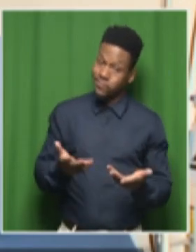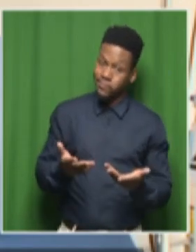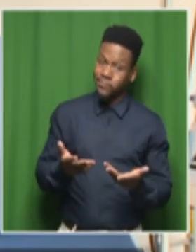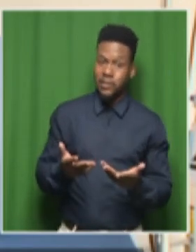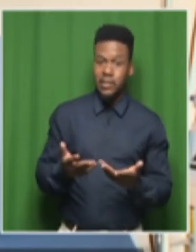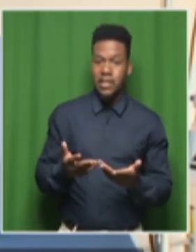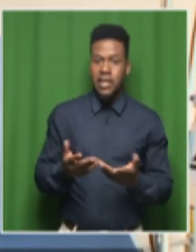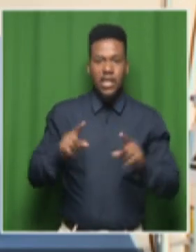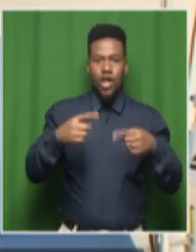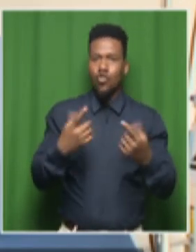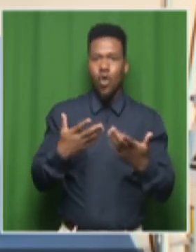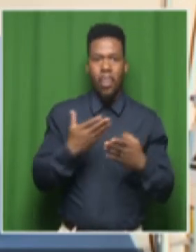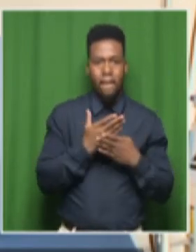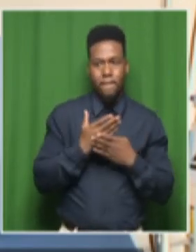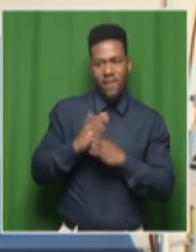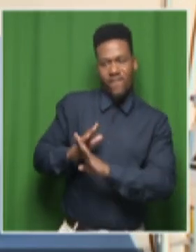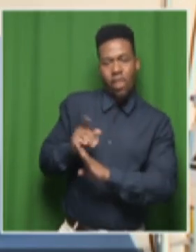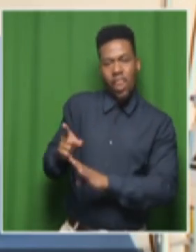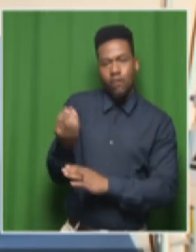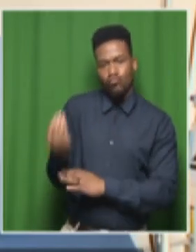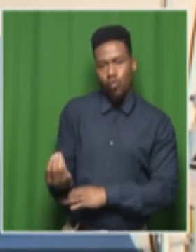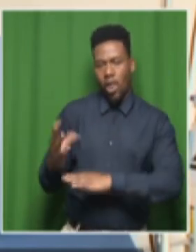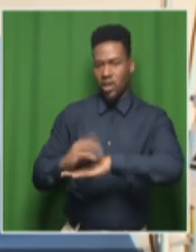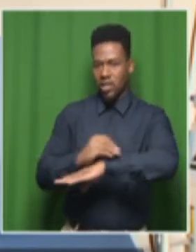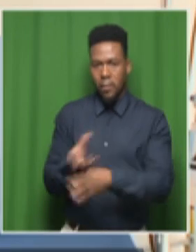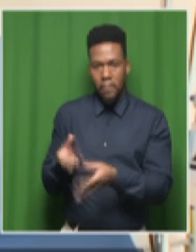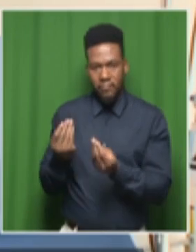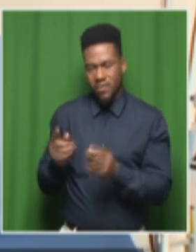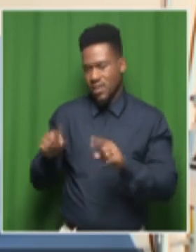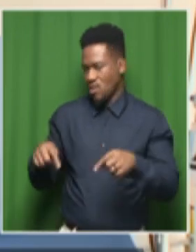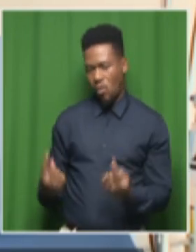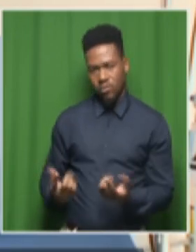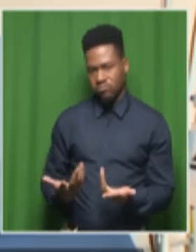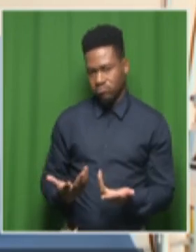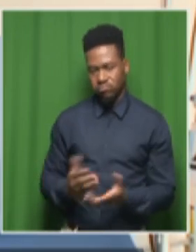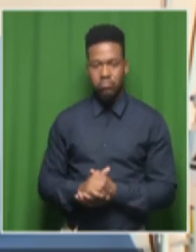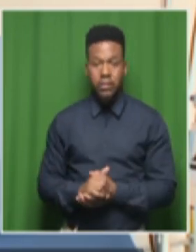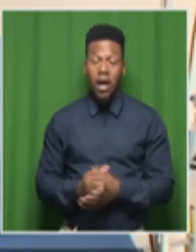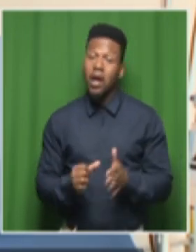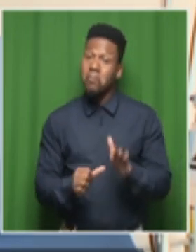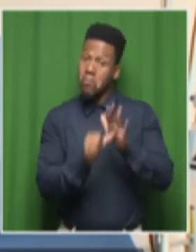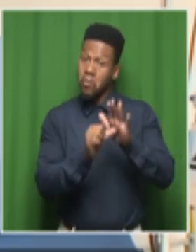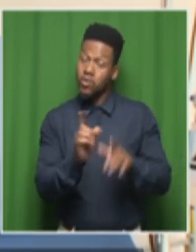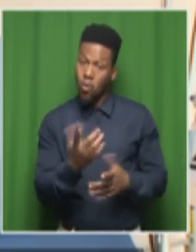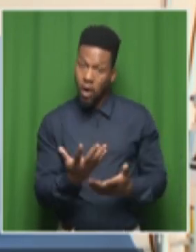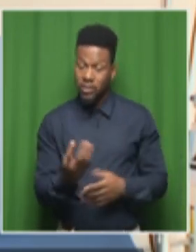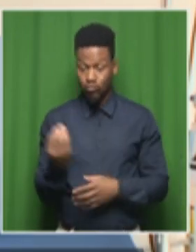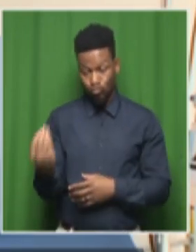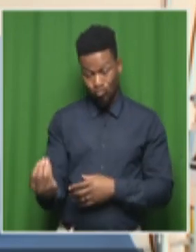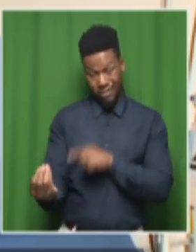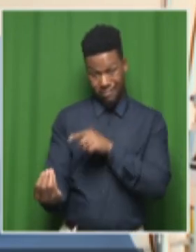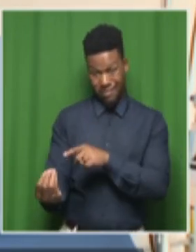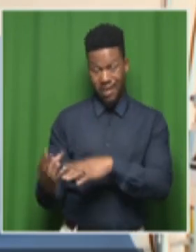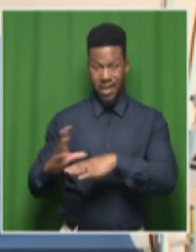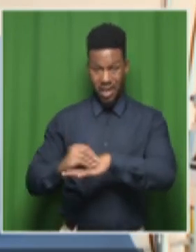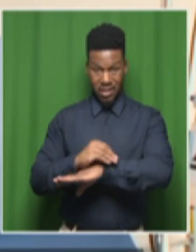we can really prevent childhood cancers. So I think the most important thing about childhood cancers is